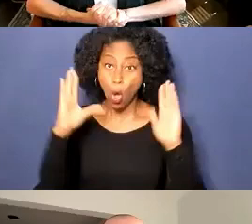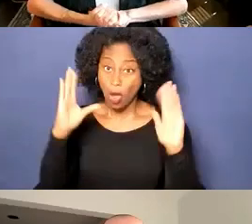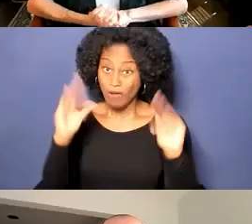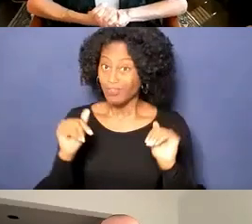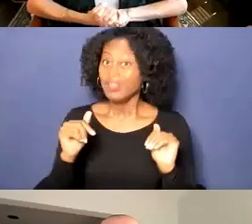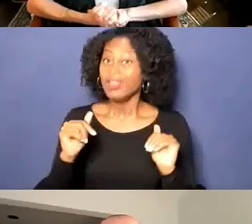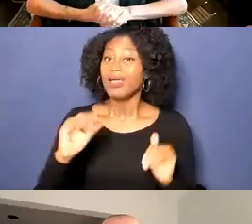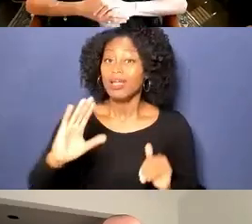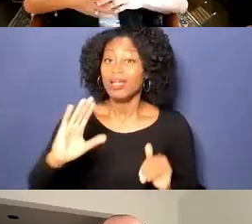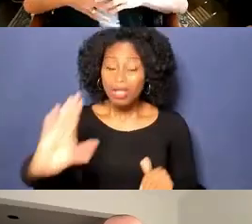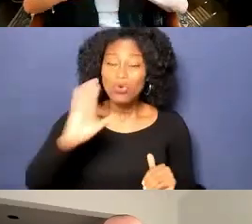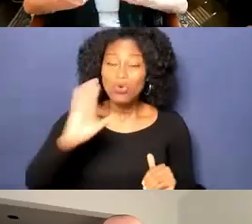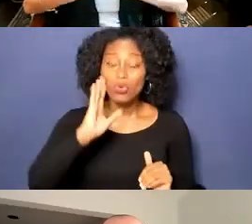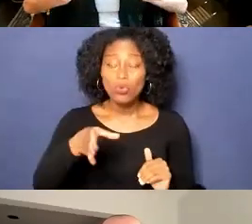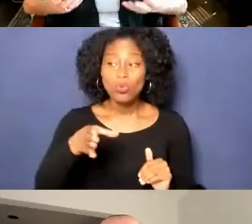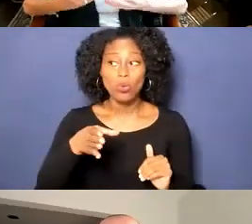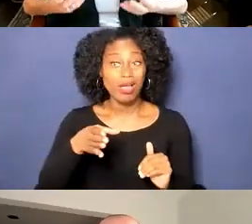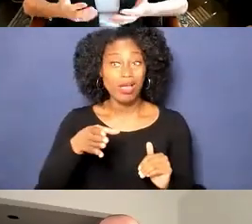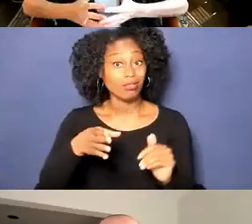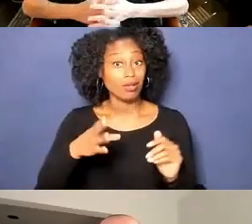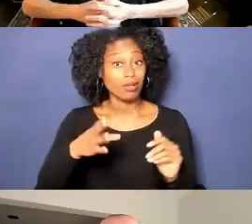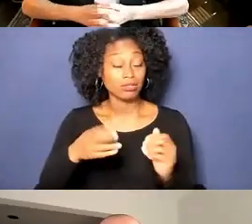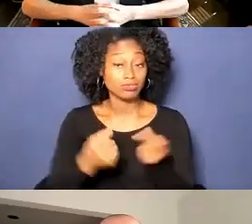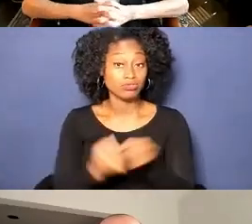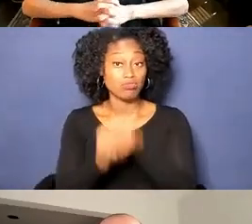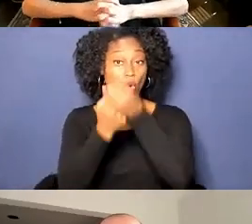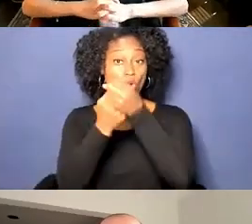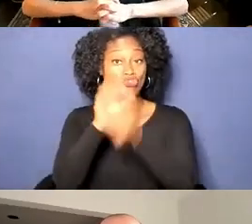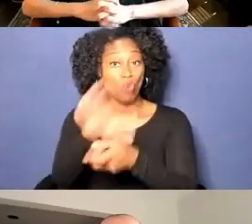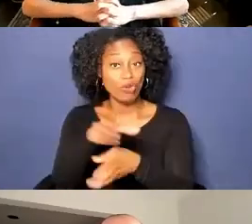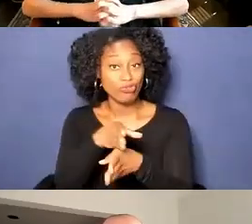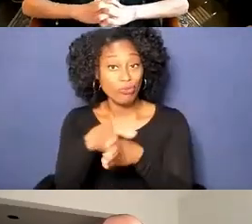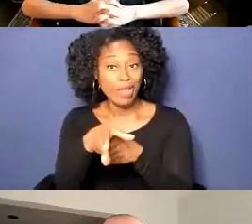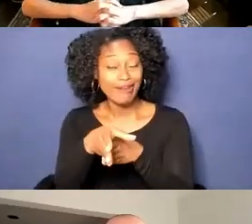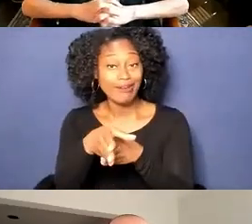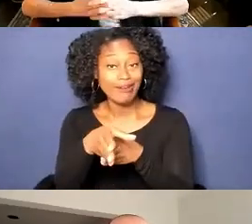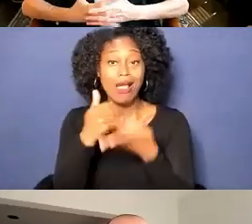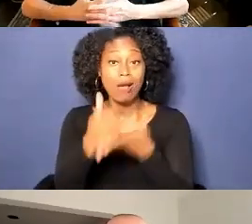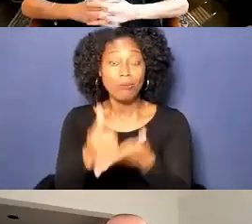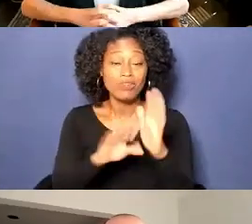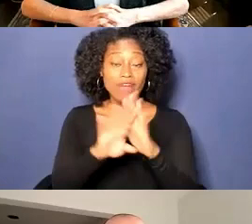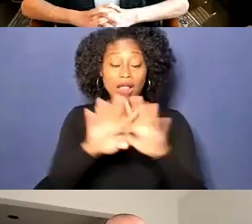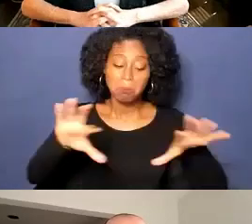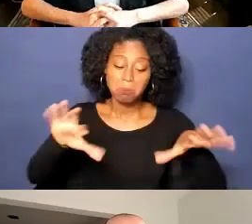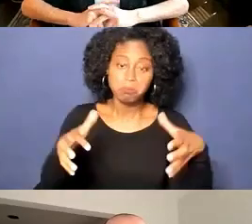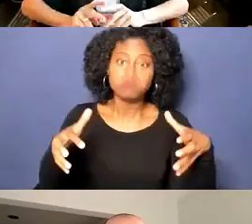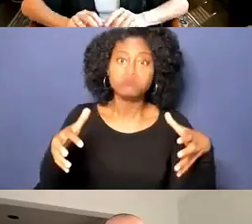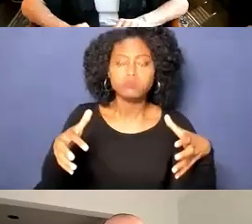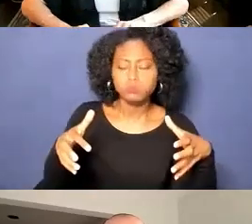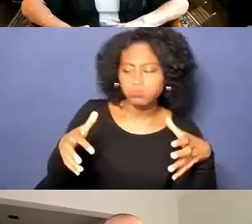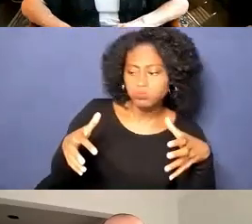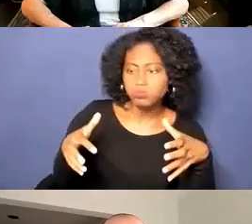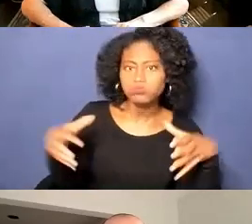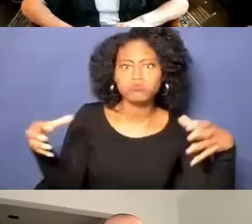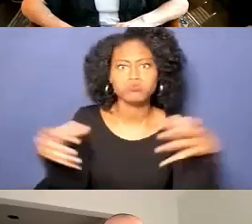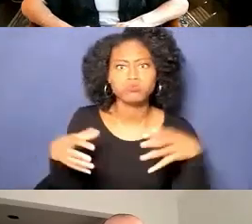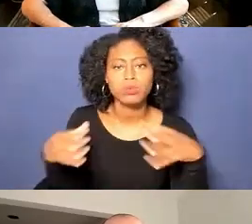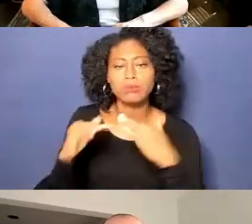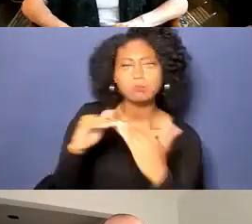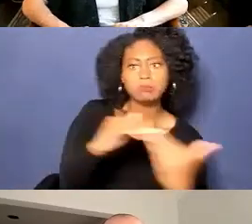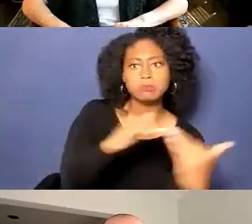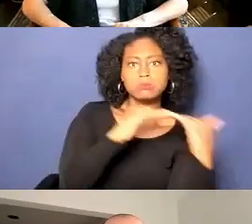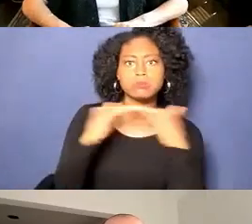and helps form a community of scholars among our multiple cohorts of